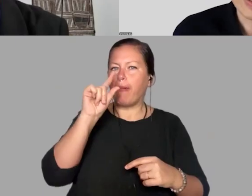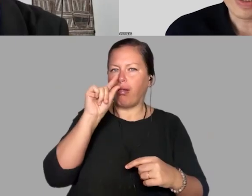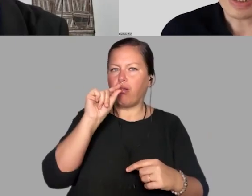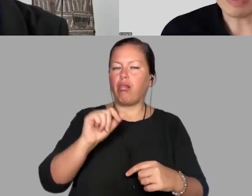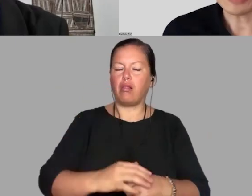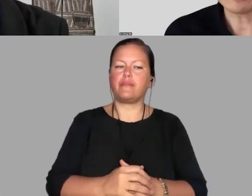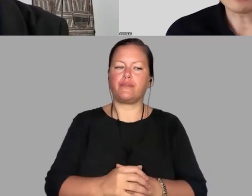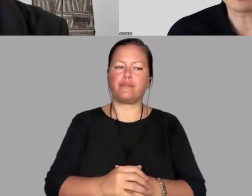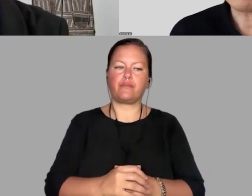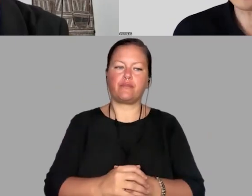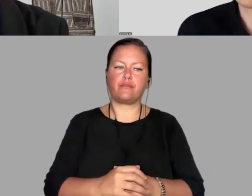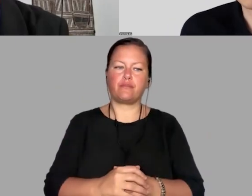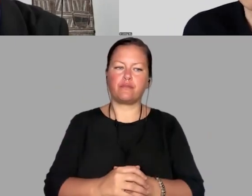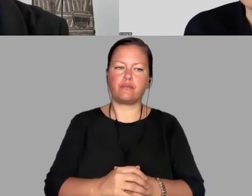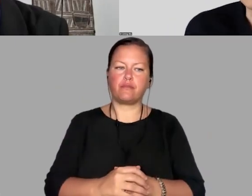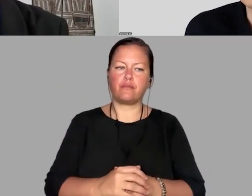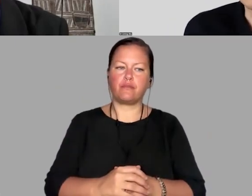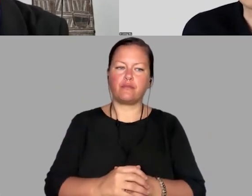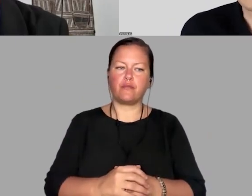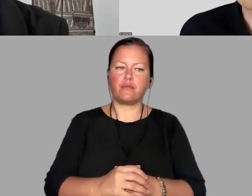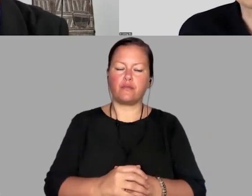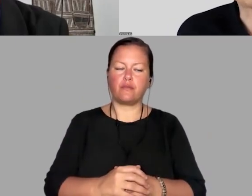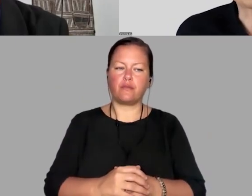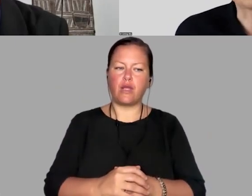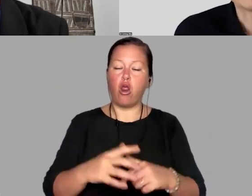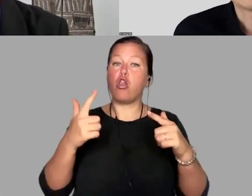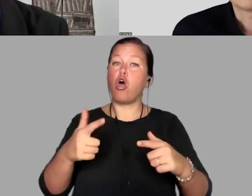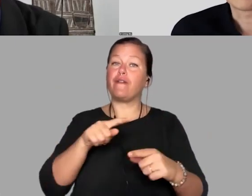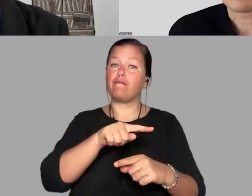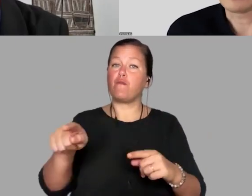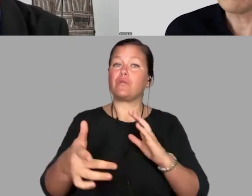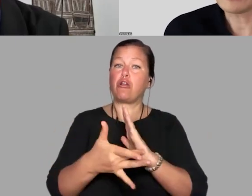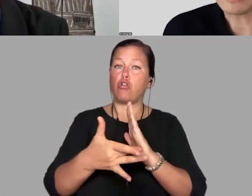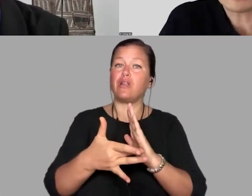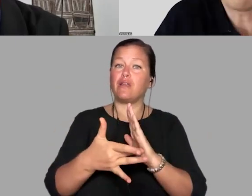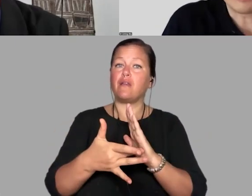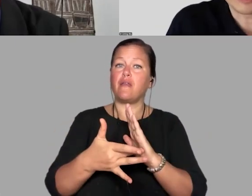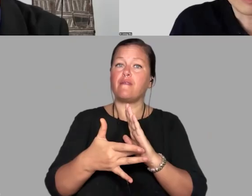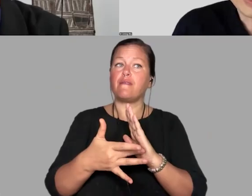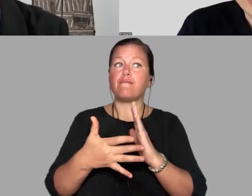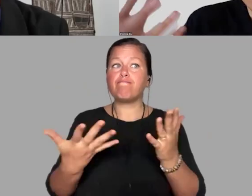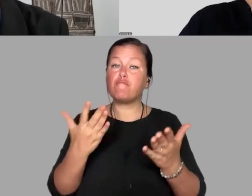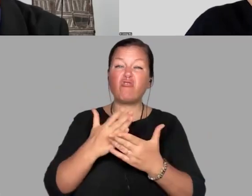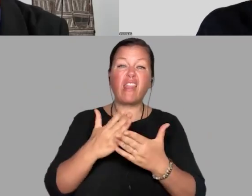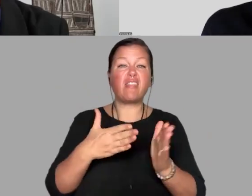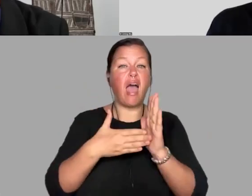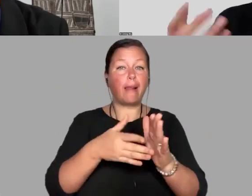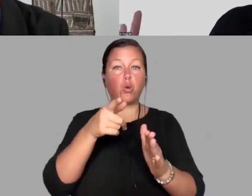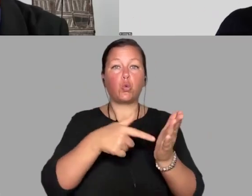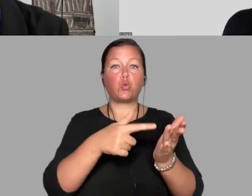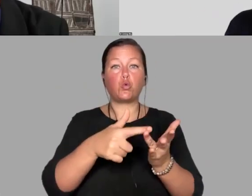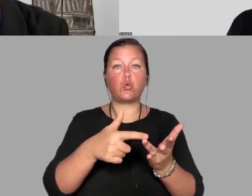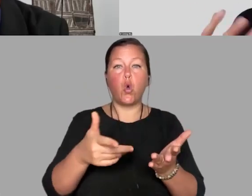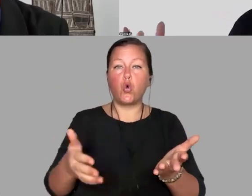lot, and also a lot of these technologies is helping you to in a way collect evidence or collect